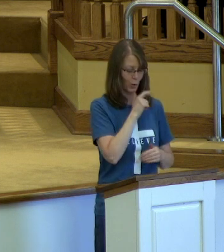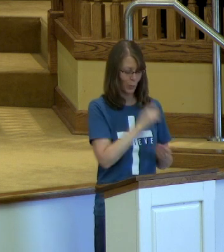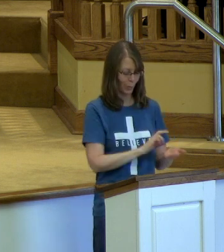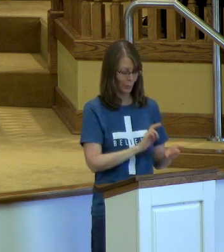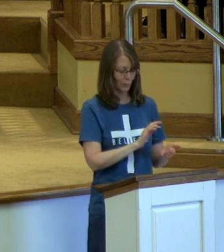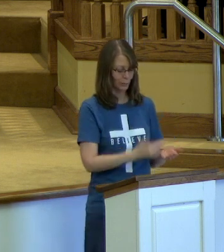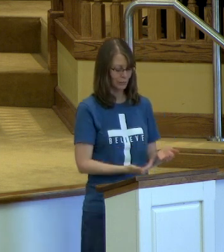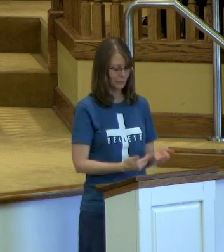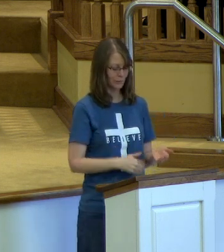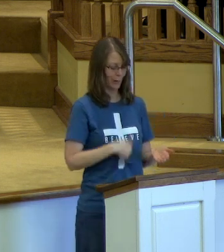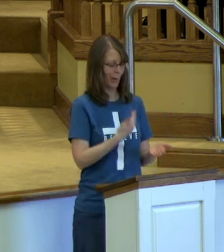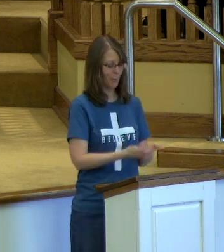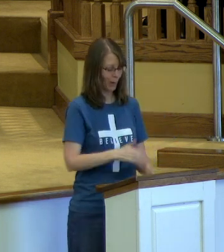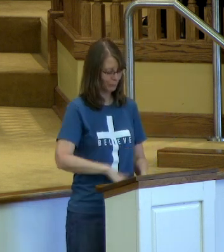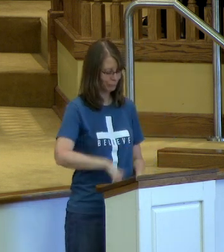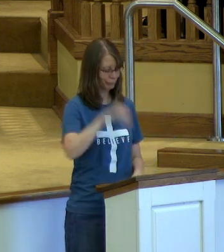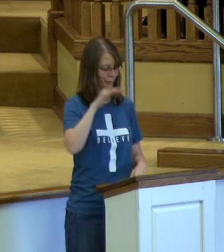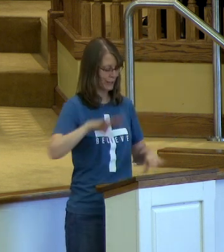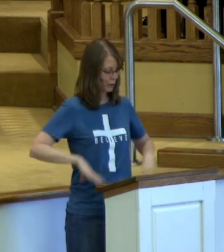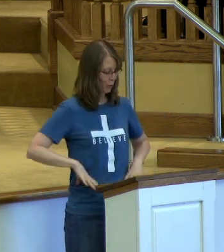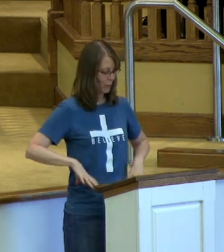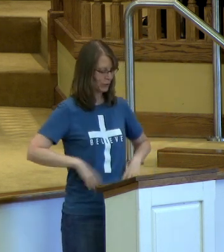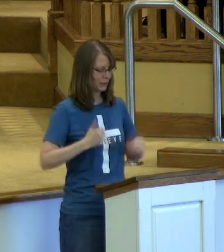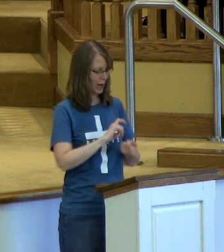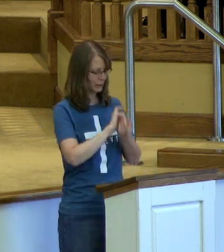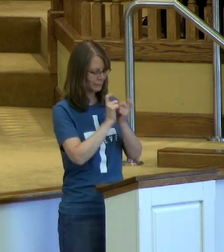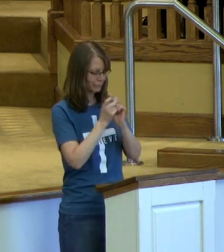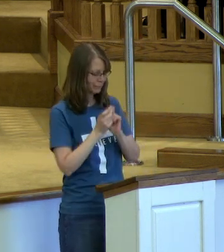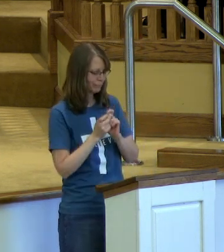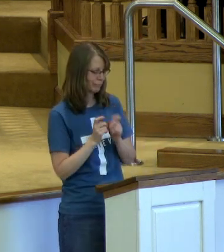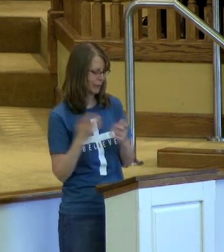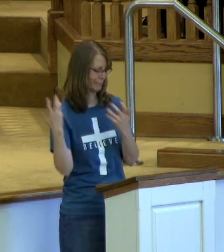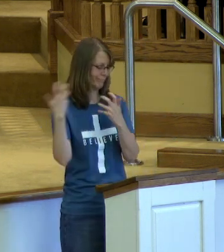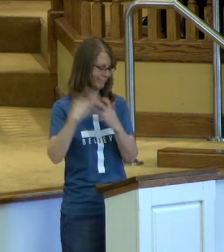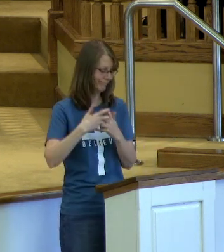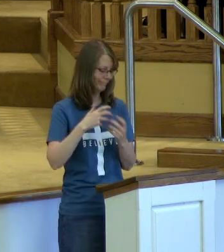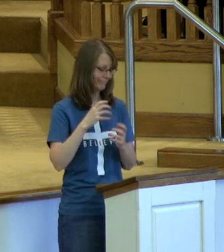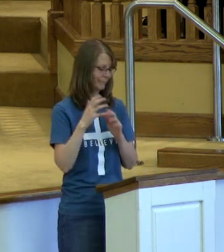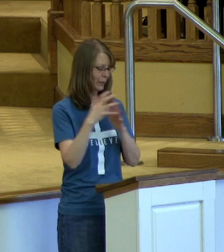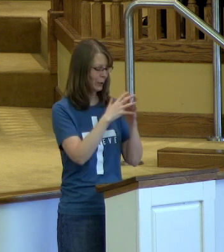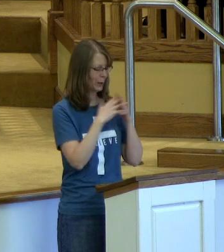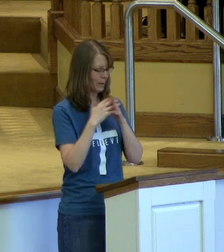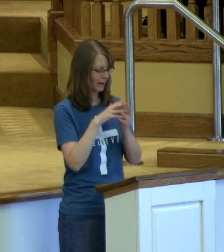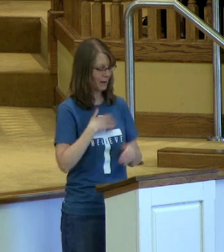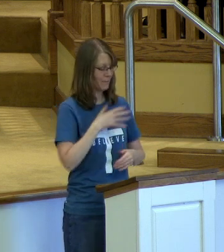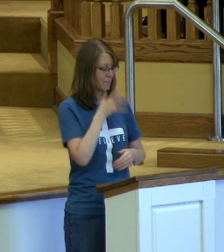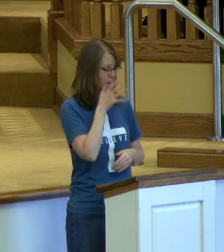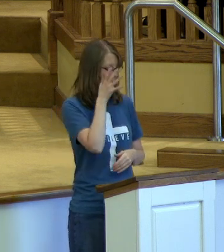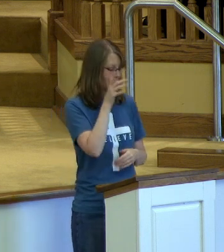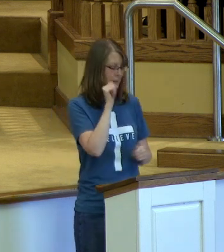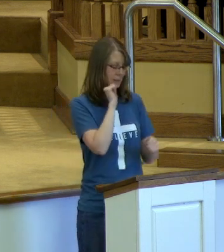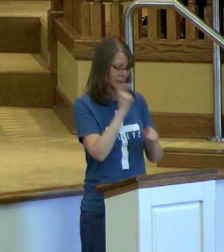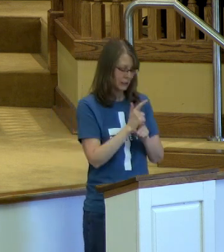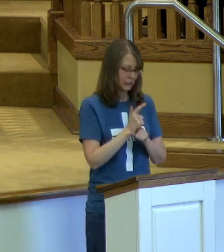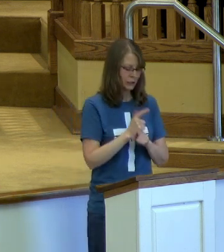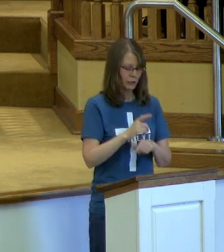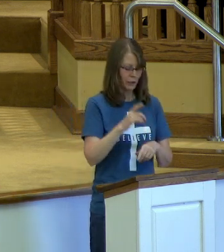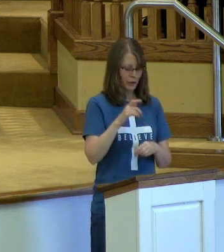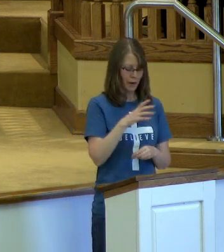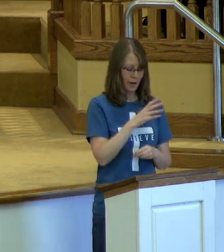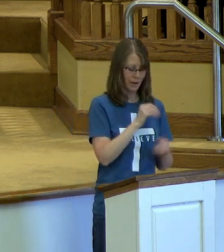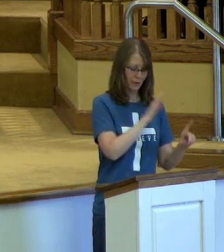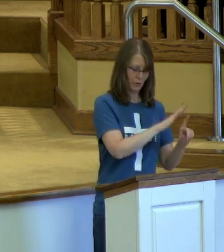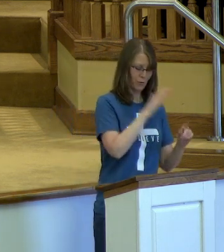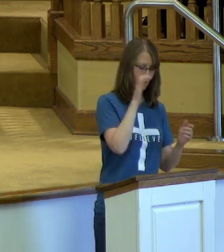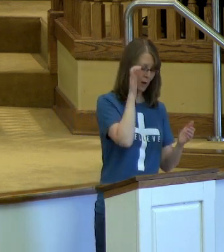is adjusting wonderfully to life in America. My parents, sister, and her husband have been an enormous blessing to Abigail by helping her get